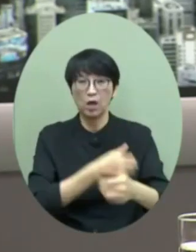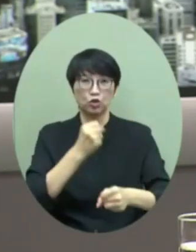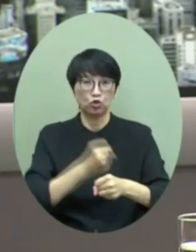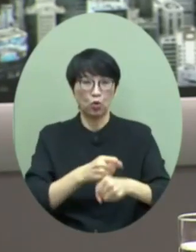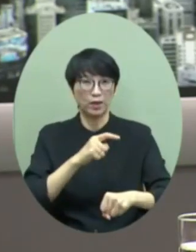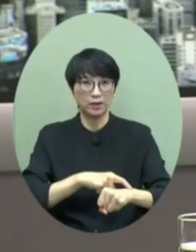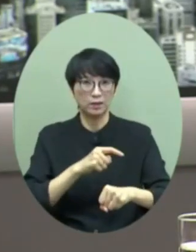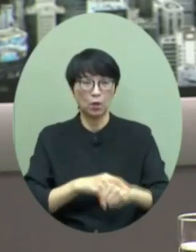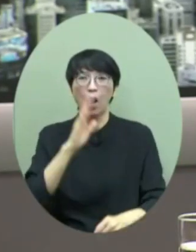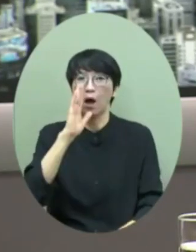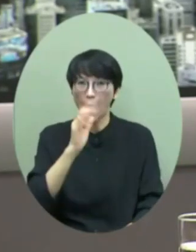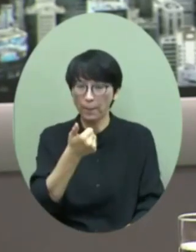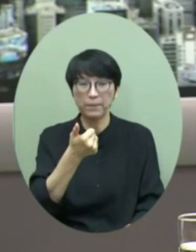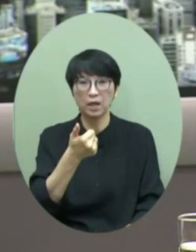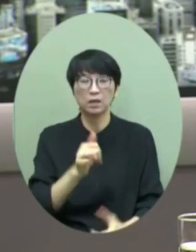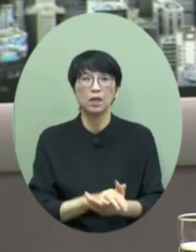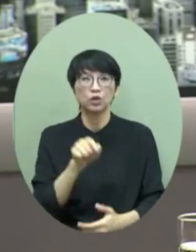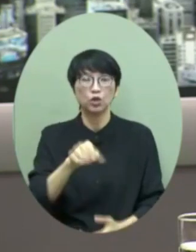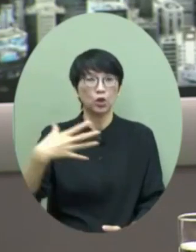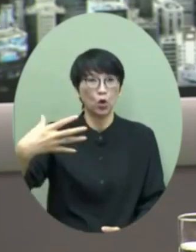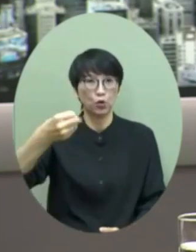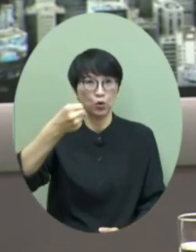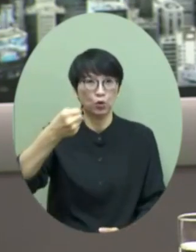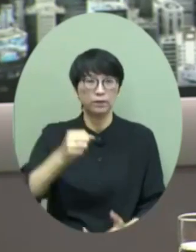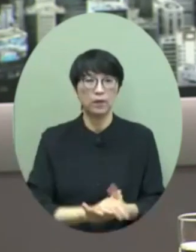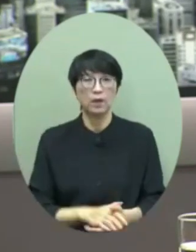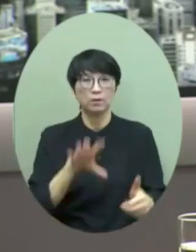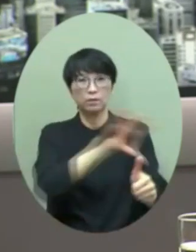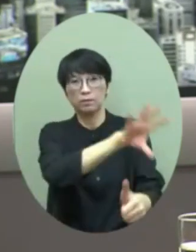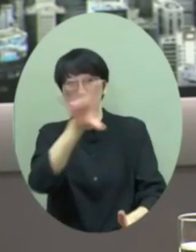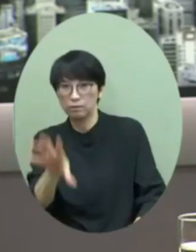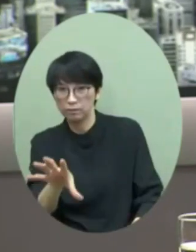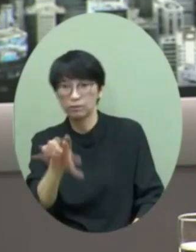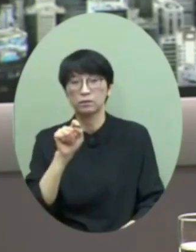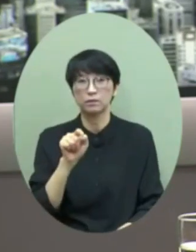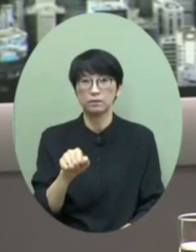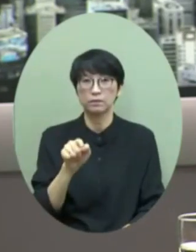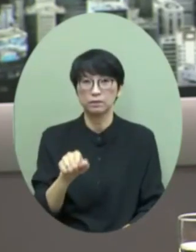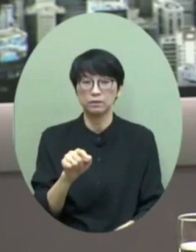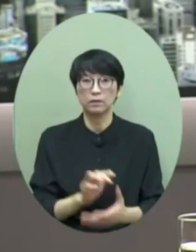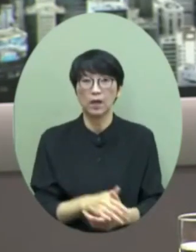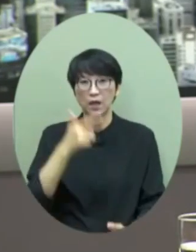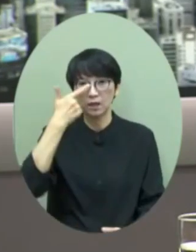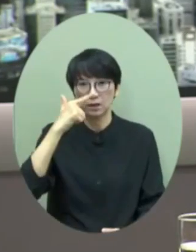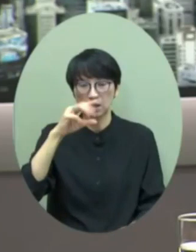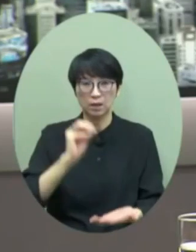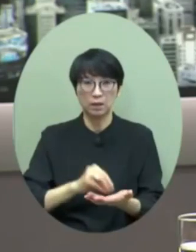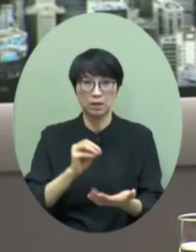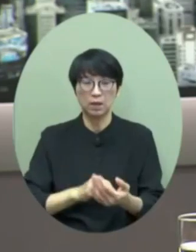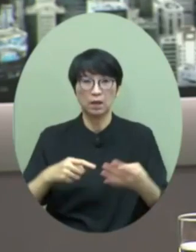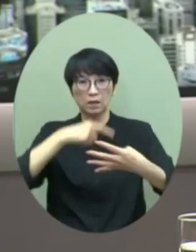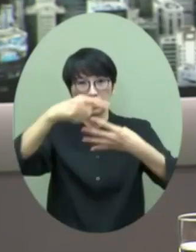heavy. So it just makes sense for that power to be extended to